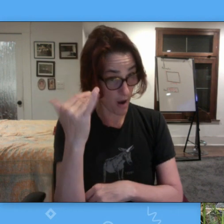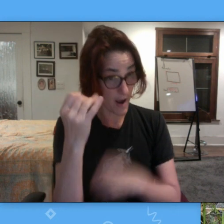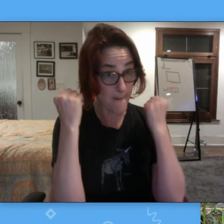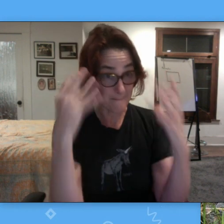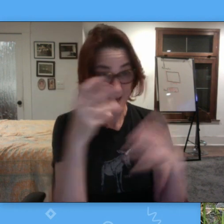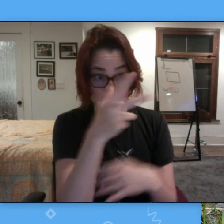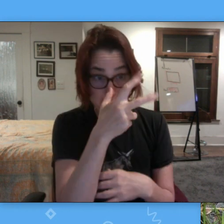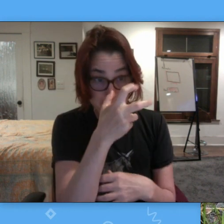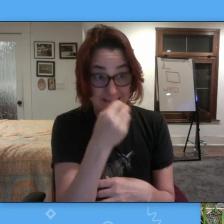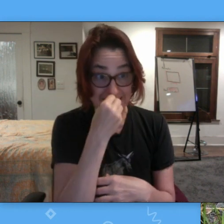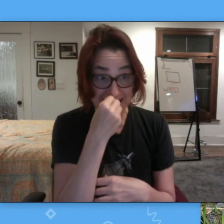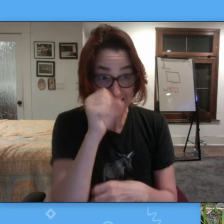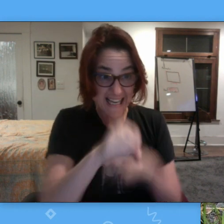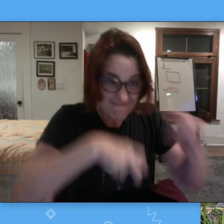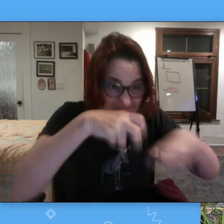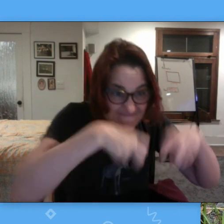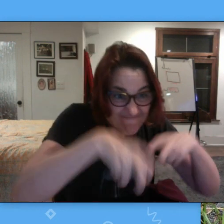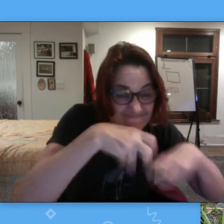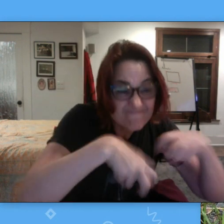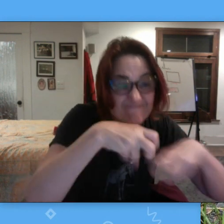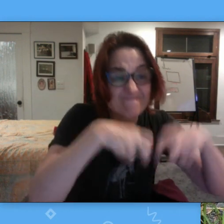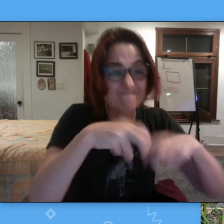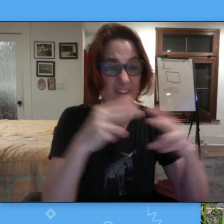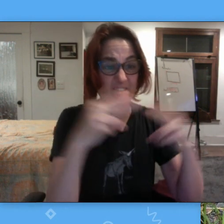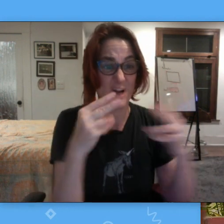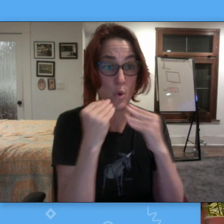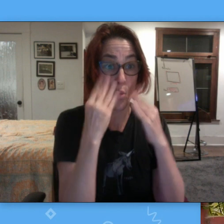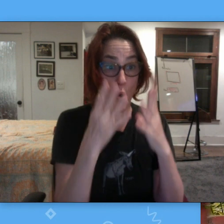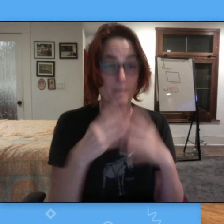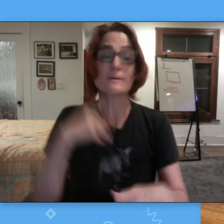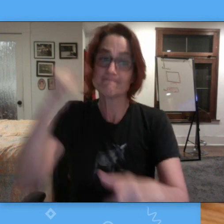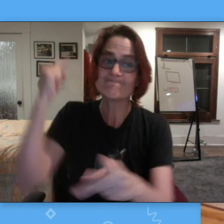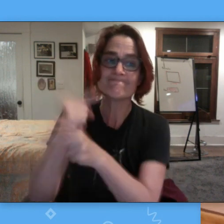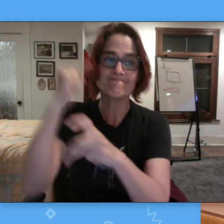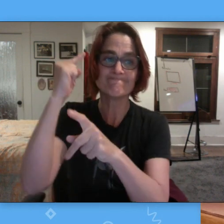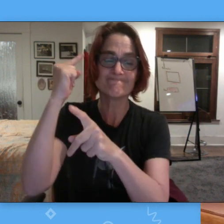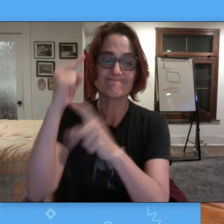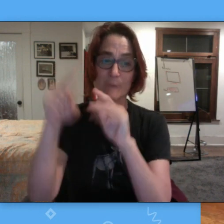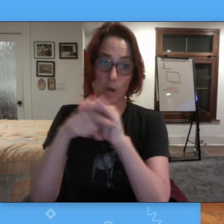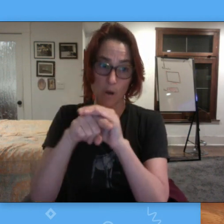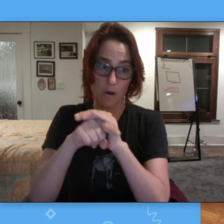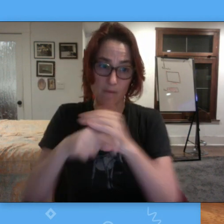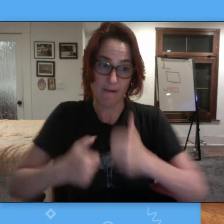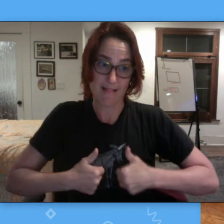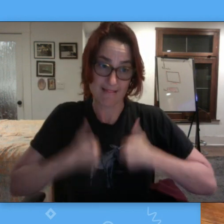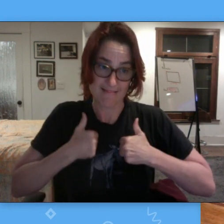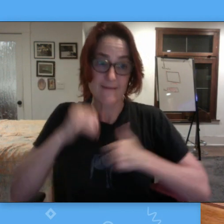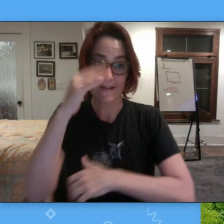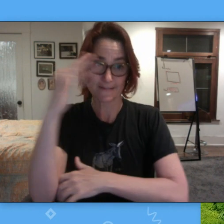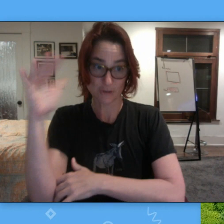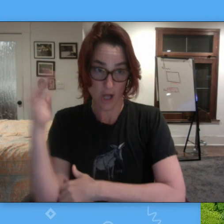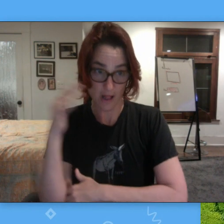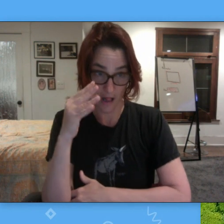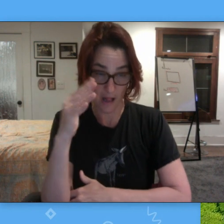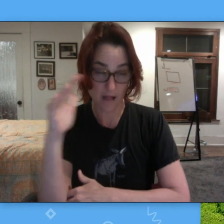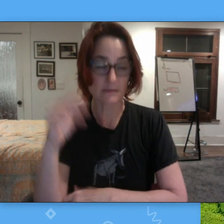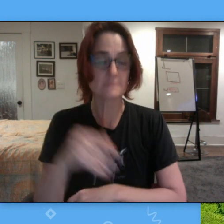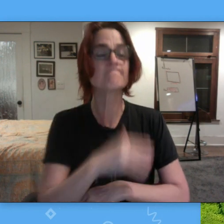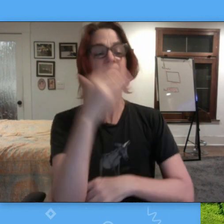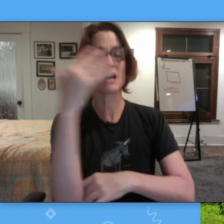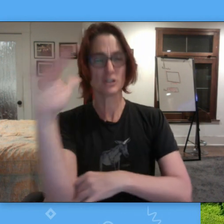eat, and she can dig around, and it's very warm. That's right. Armadillos live in the jungle. Jungles